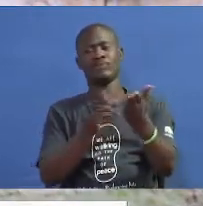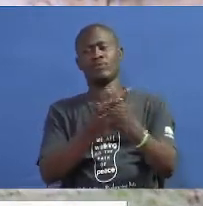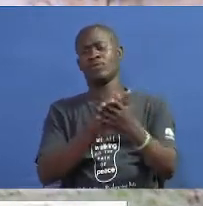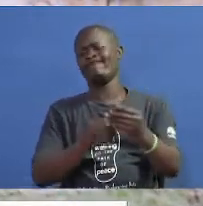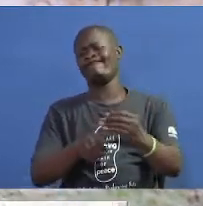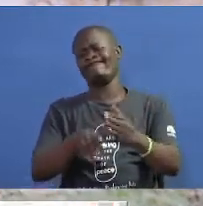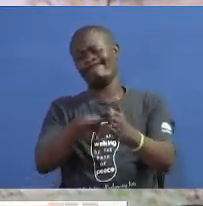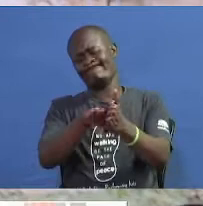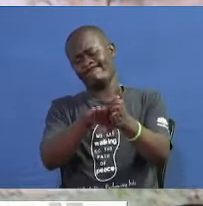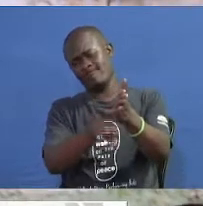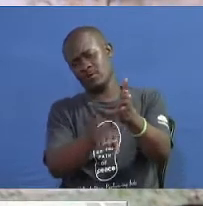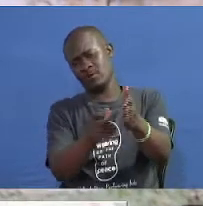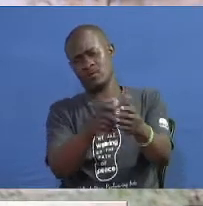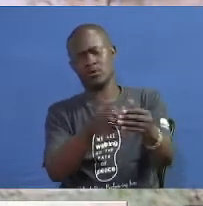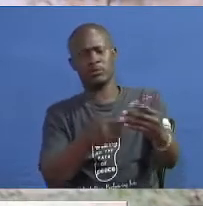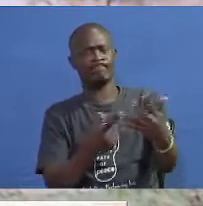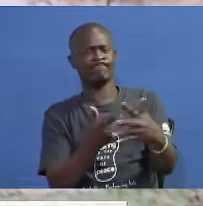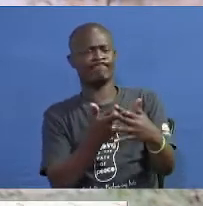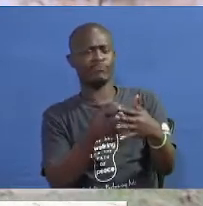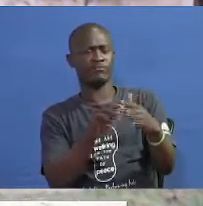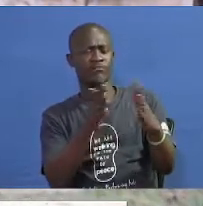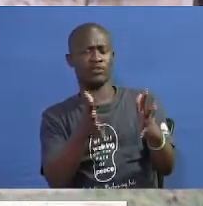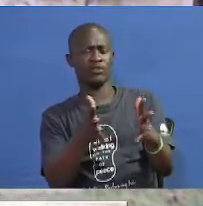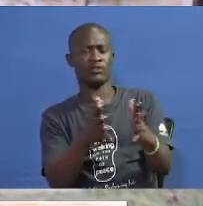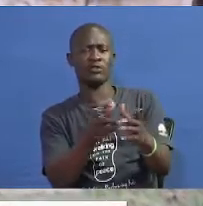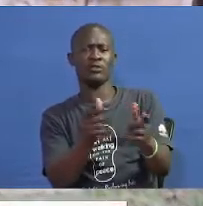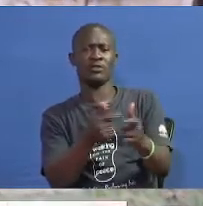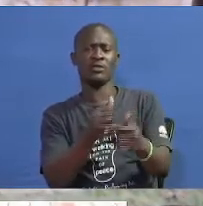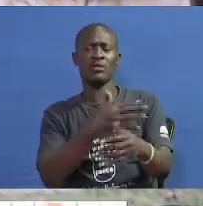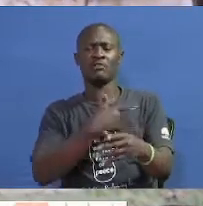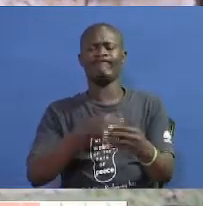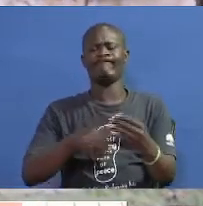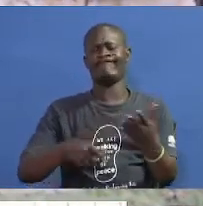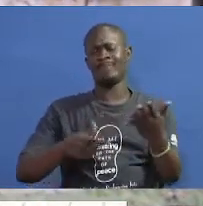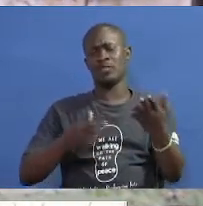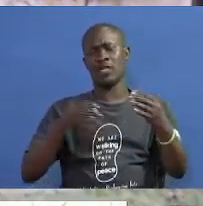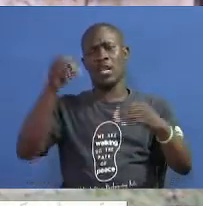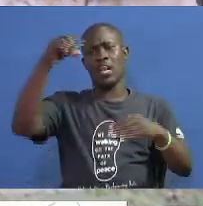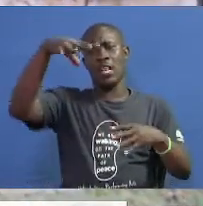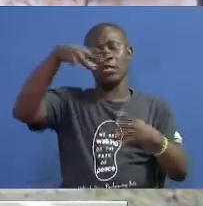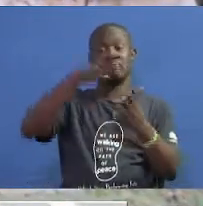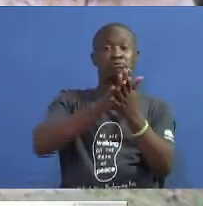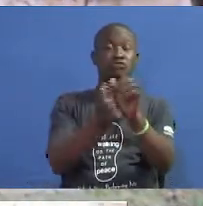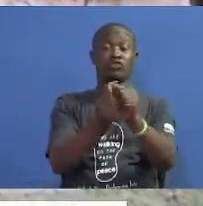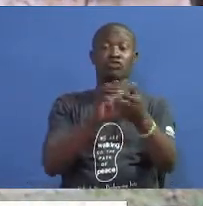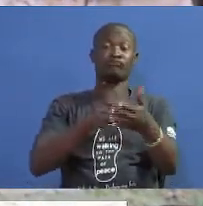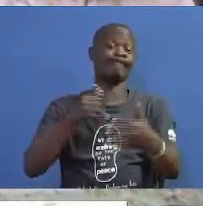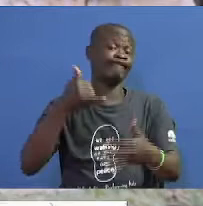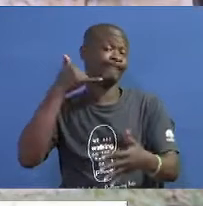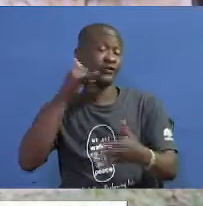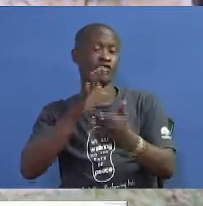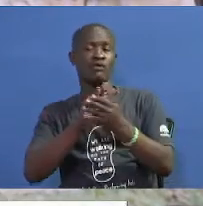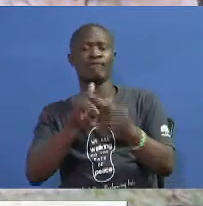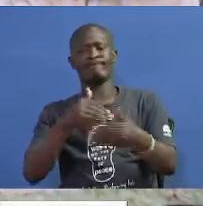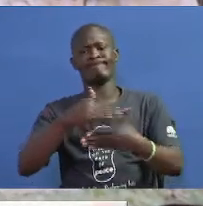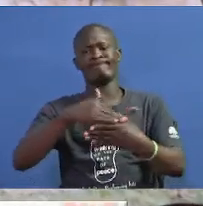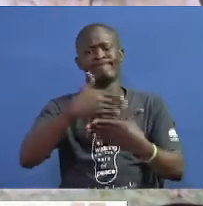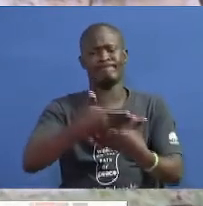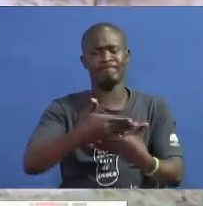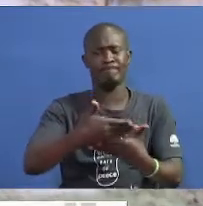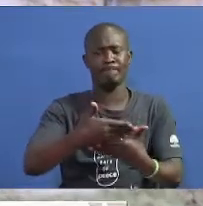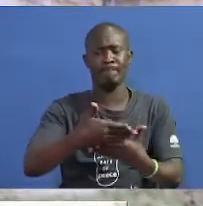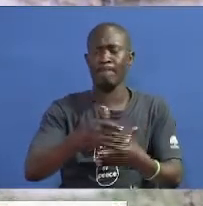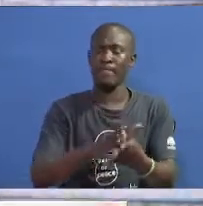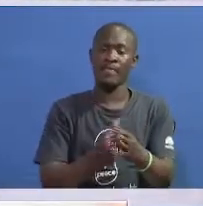to shrink down these machines so that they're the size of an electric shaver and plug into your smartphone, or maybe the size of a laptop